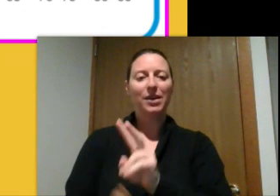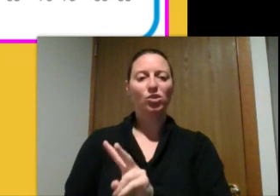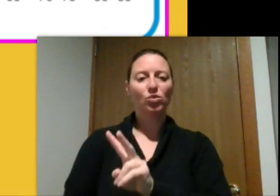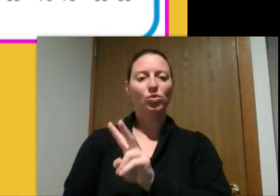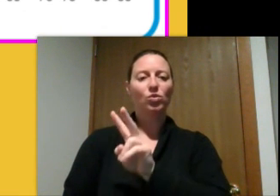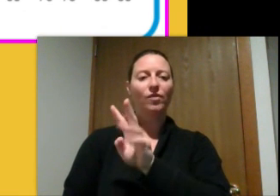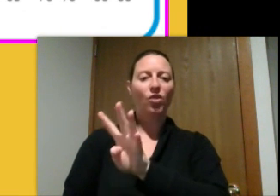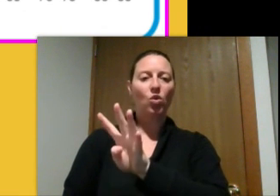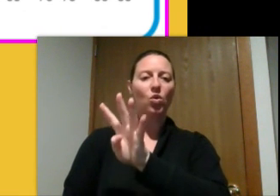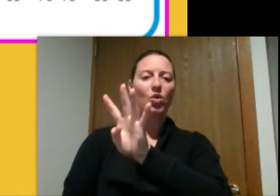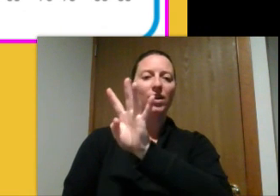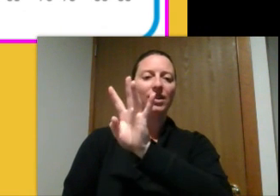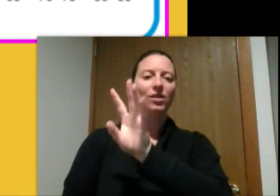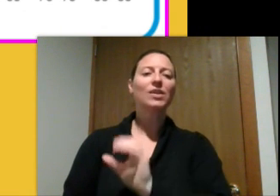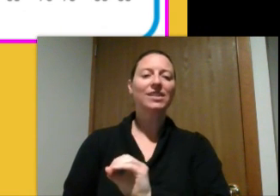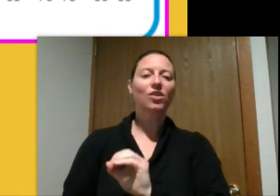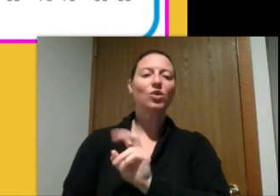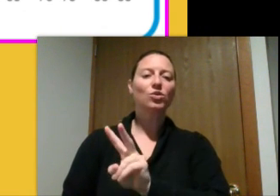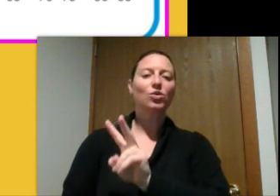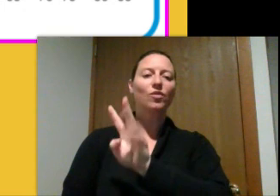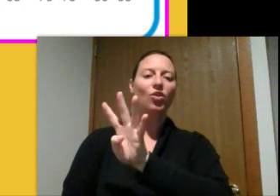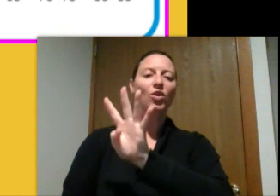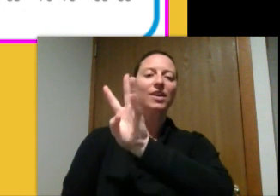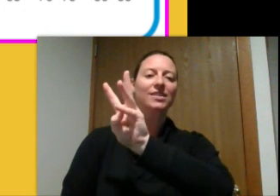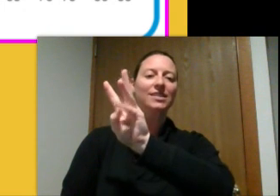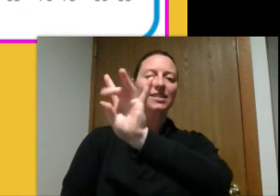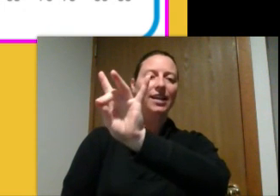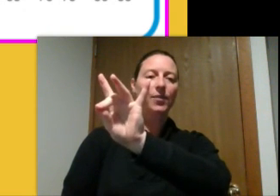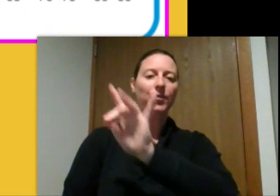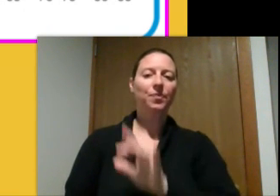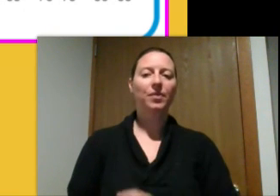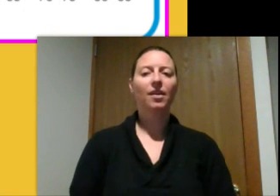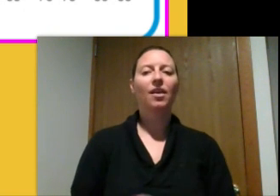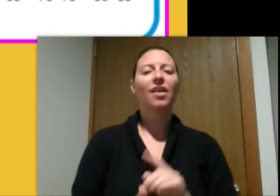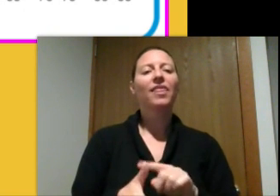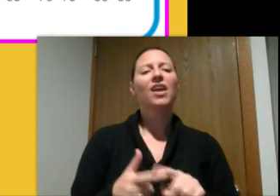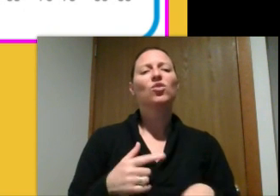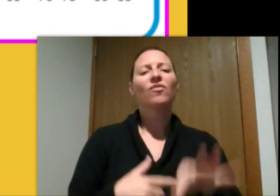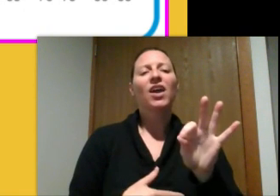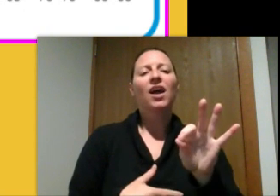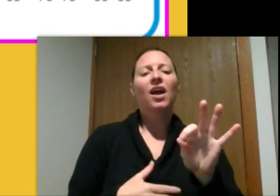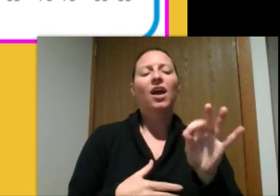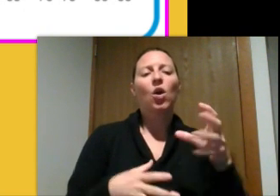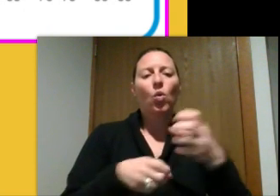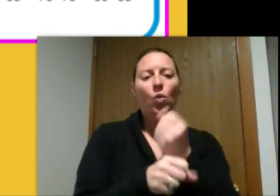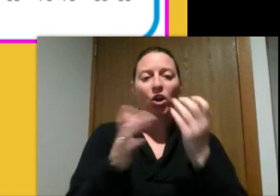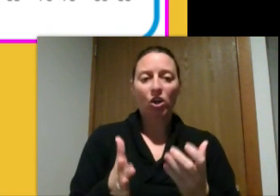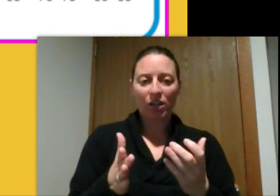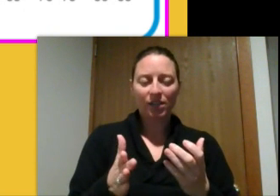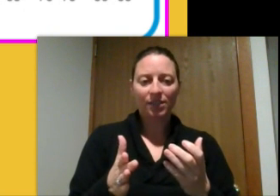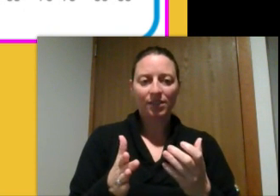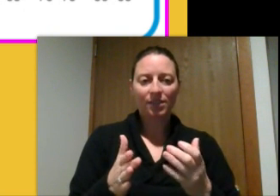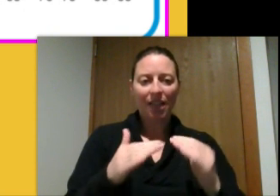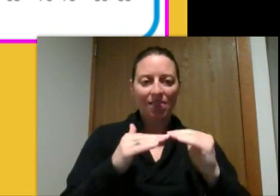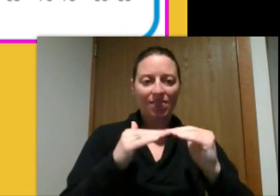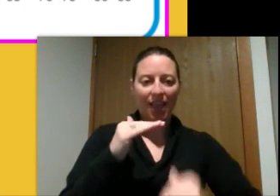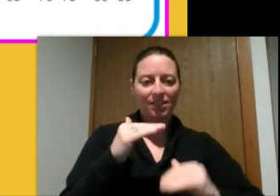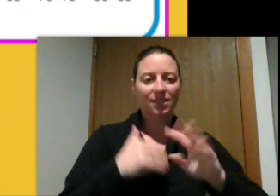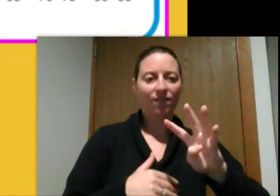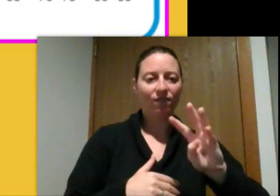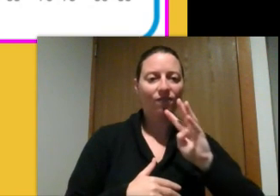And then to find the numbers, the winners under 40, we look at those first two